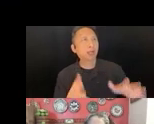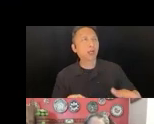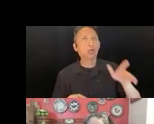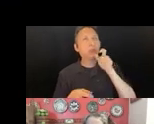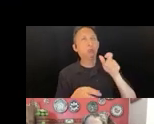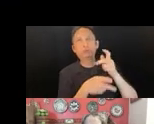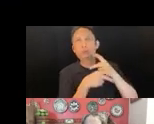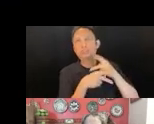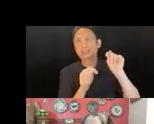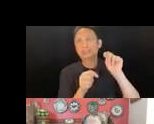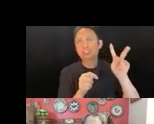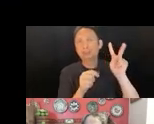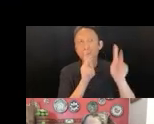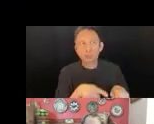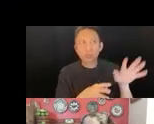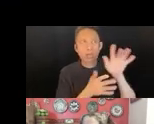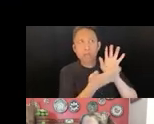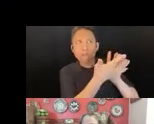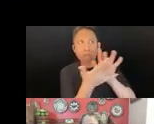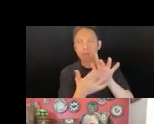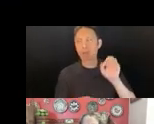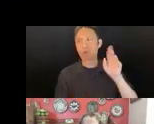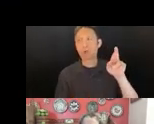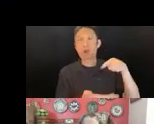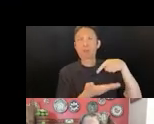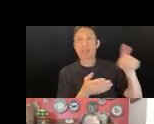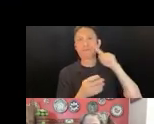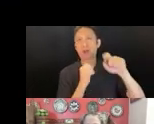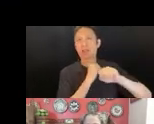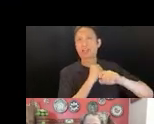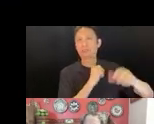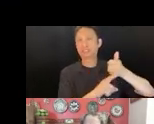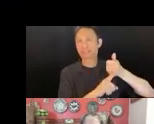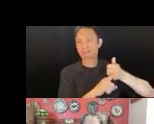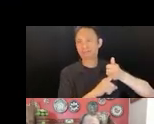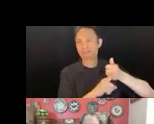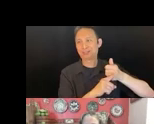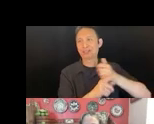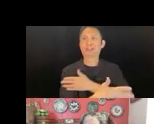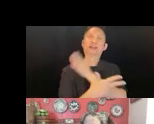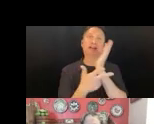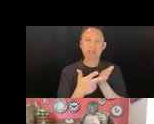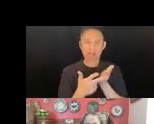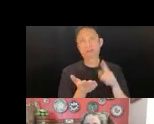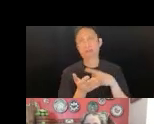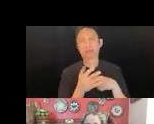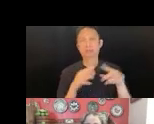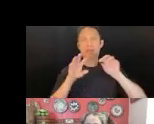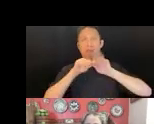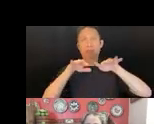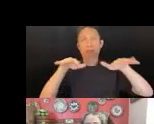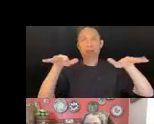TV shows, or you had to pay to get an advertisement. And then, of course, there's word of mouth and